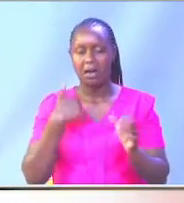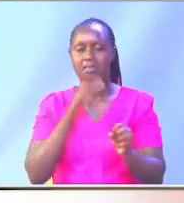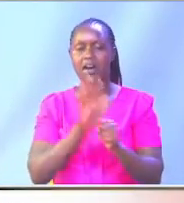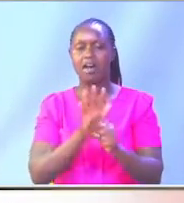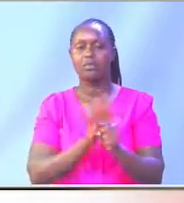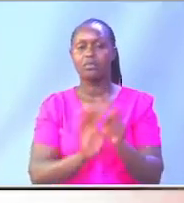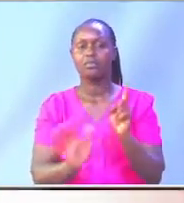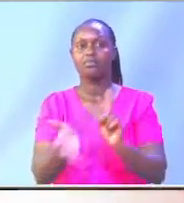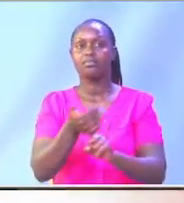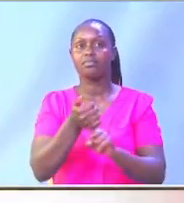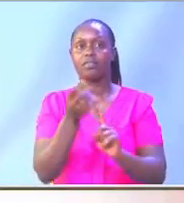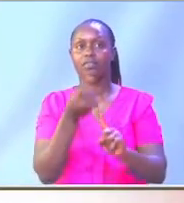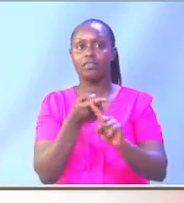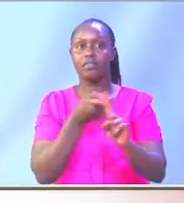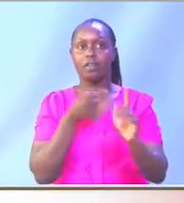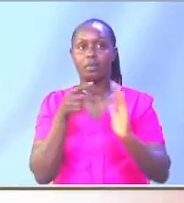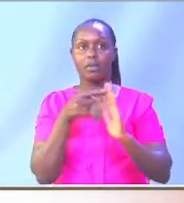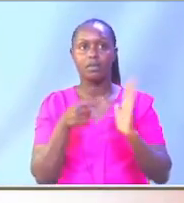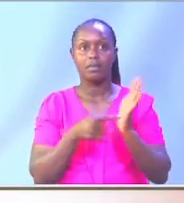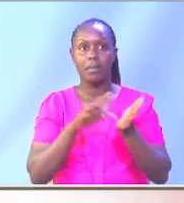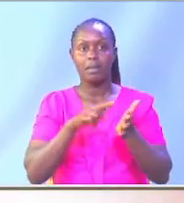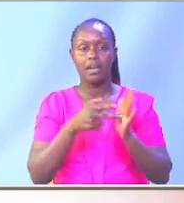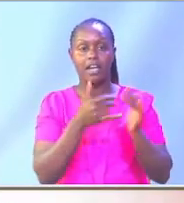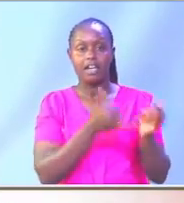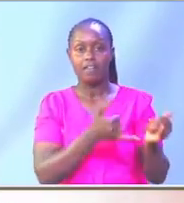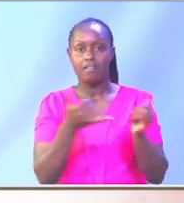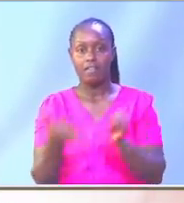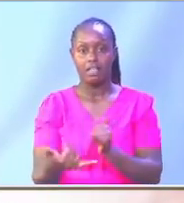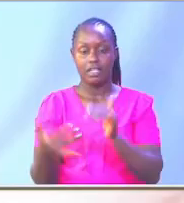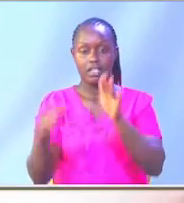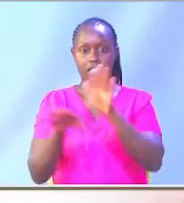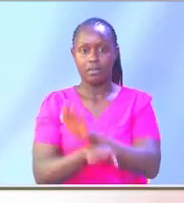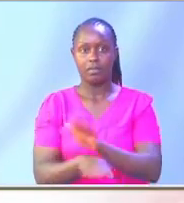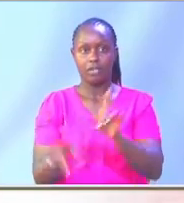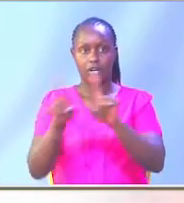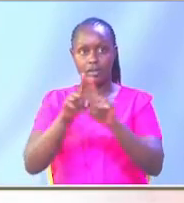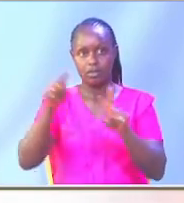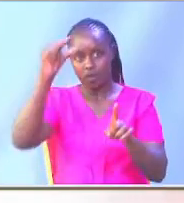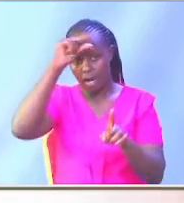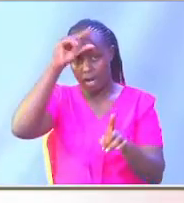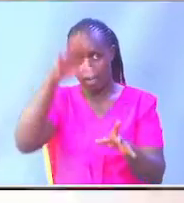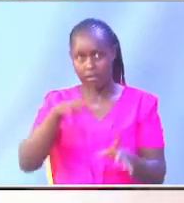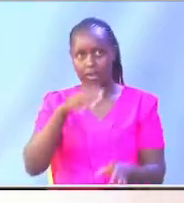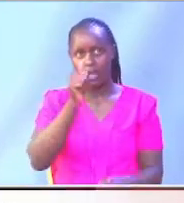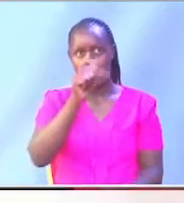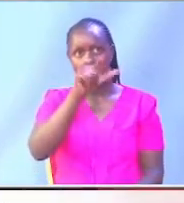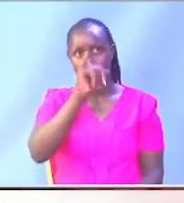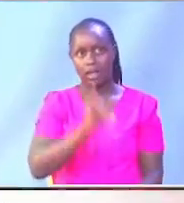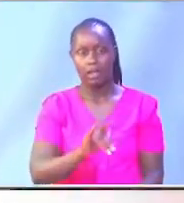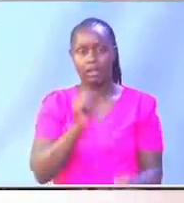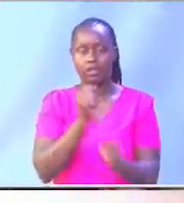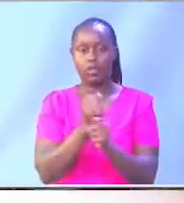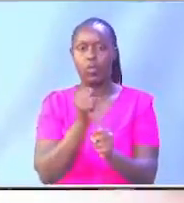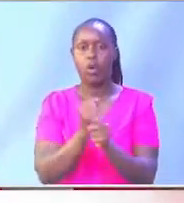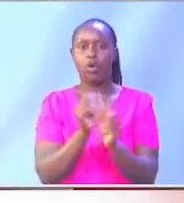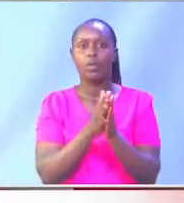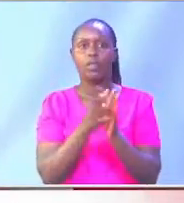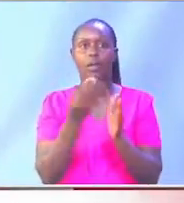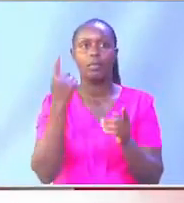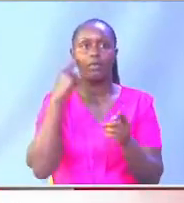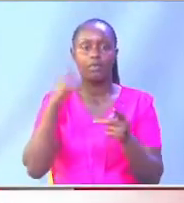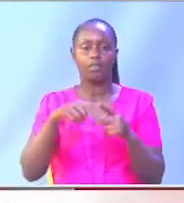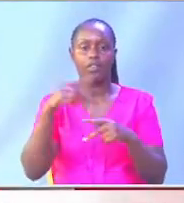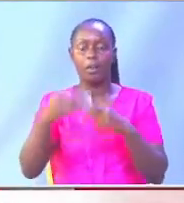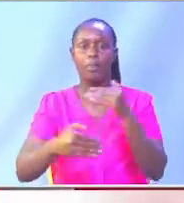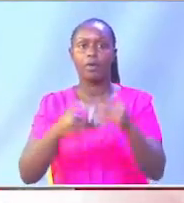per his manifesto, inviting his deputy and immediate governor Ali Mukhtar to work with him for the progress of